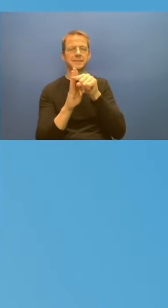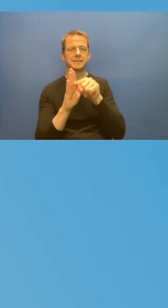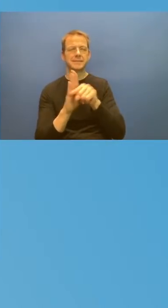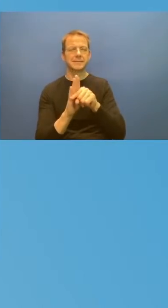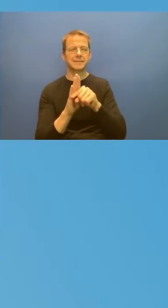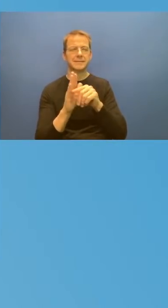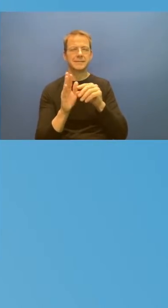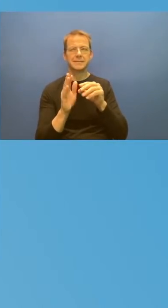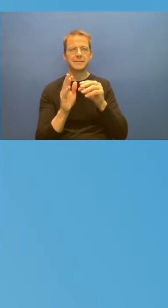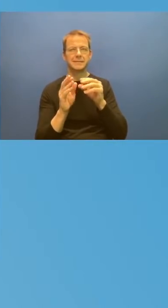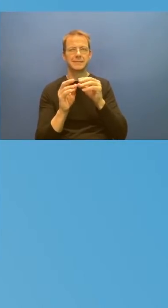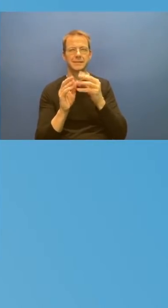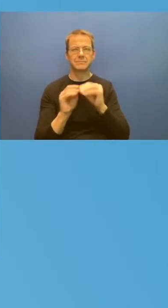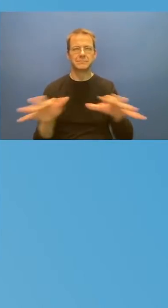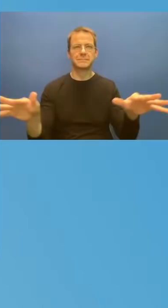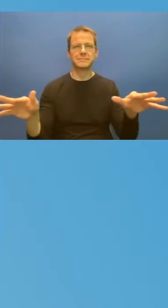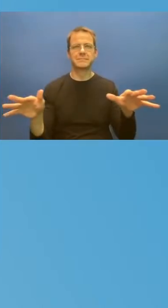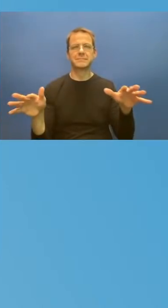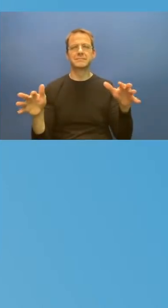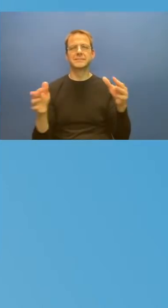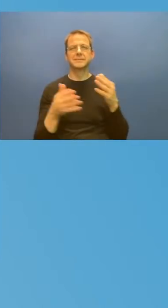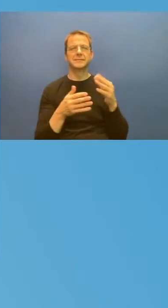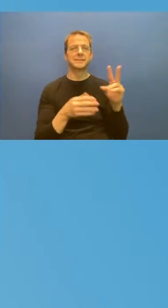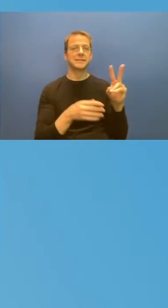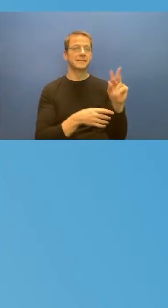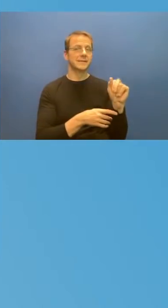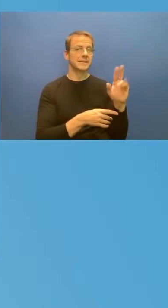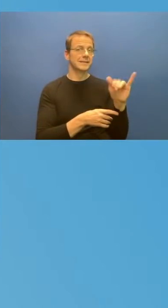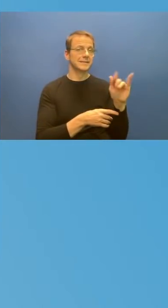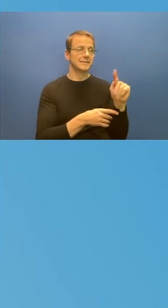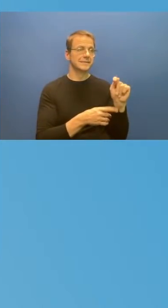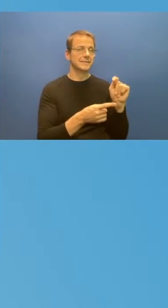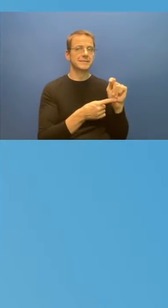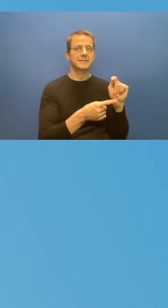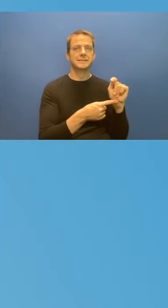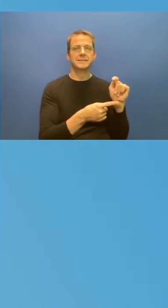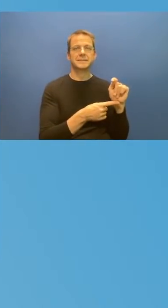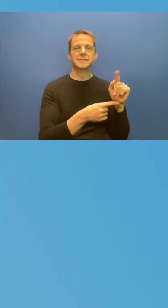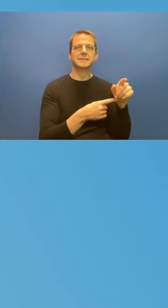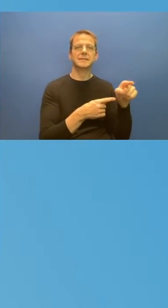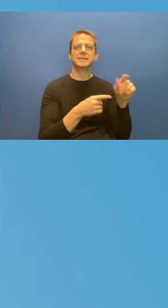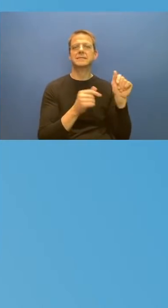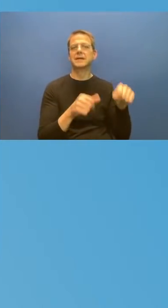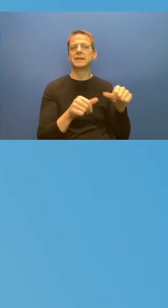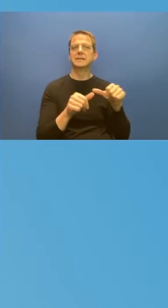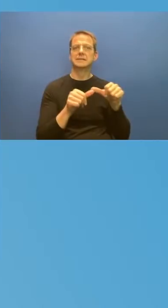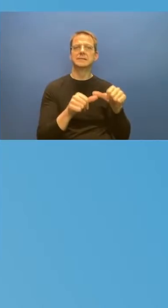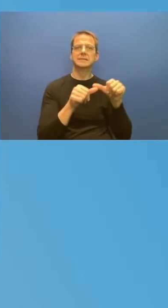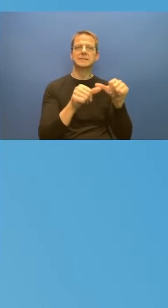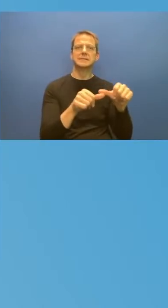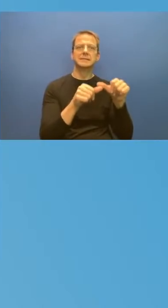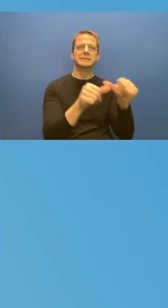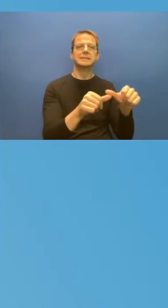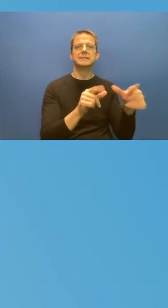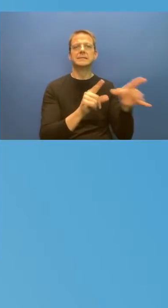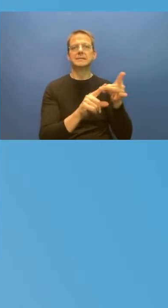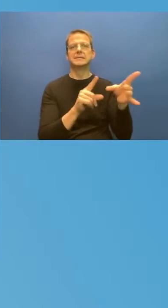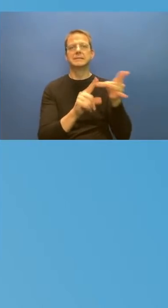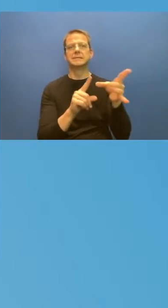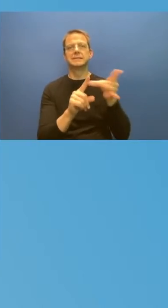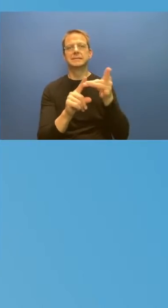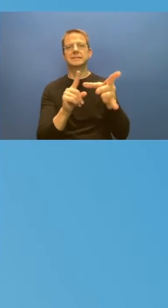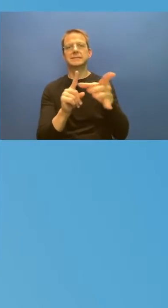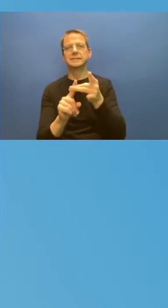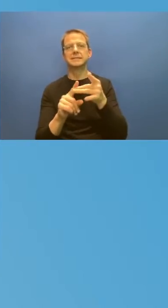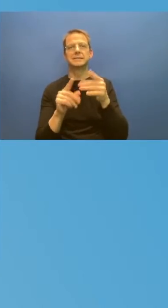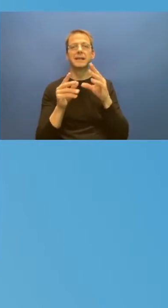sustained transmission. So, all of that. What am I trying to say? It's a random process. This is part of what viruses do. The more